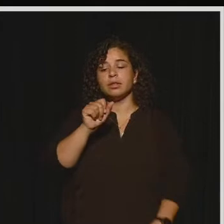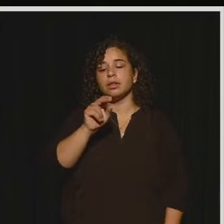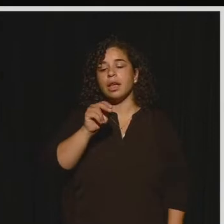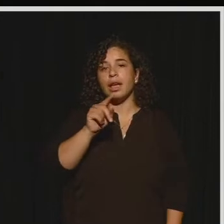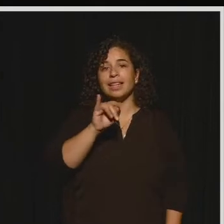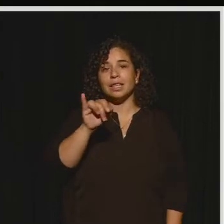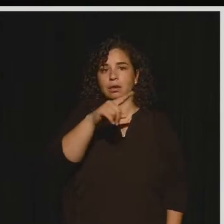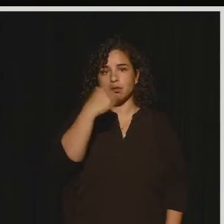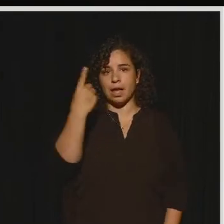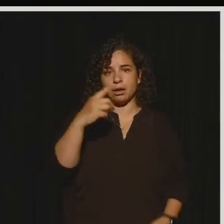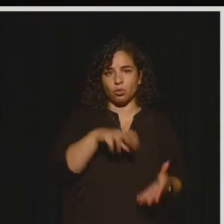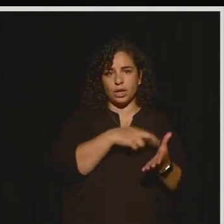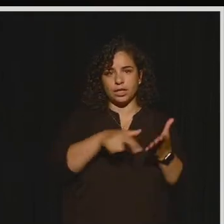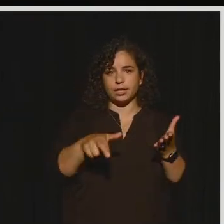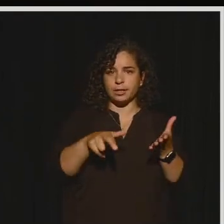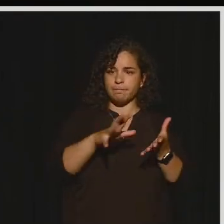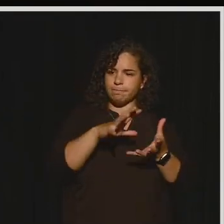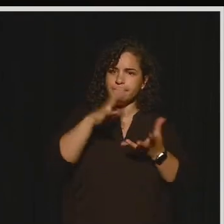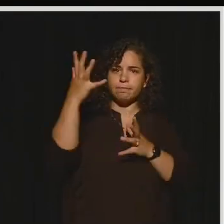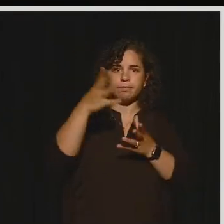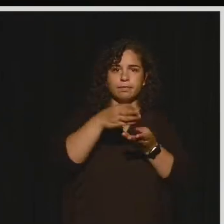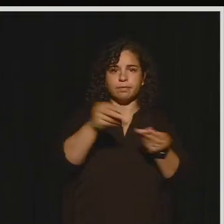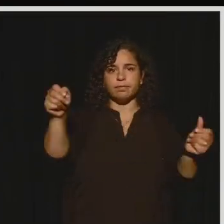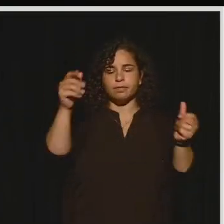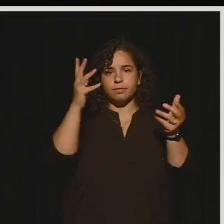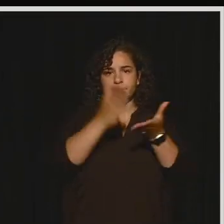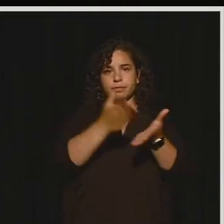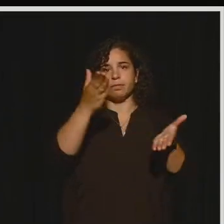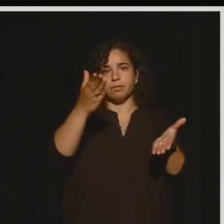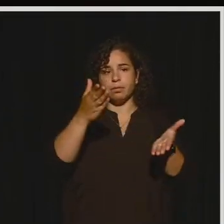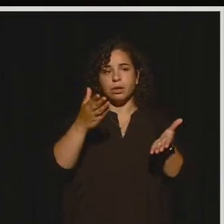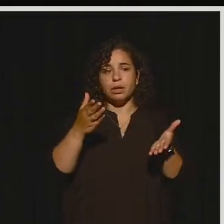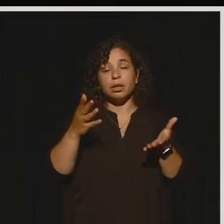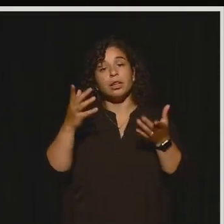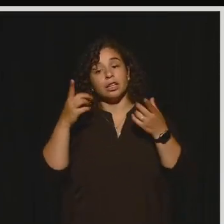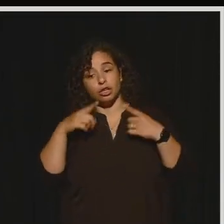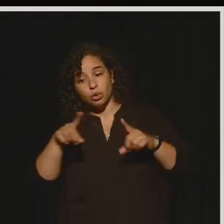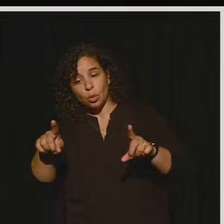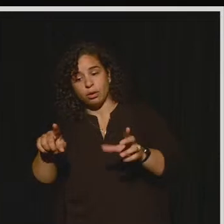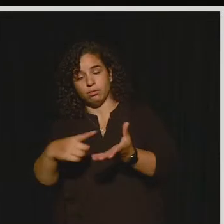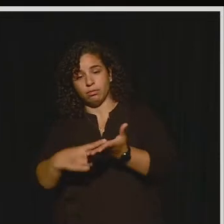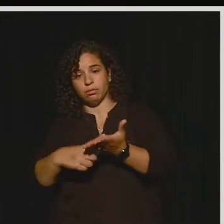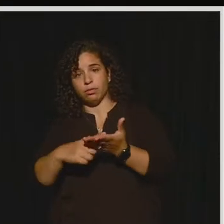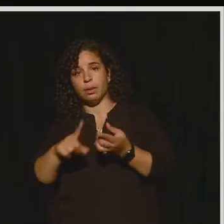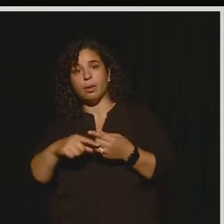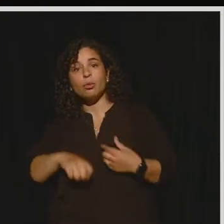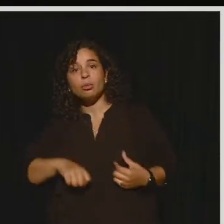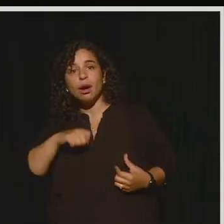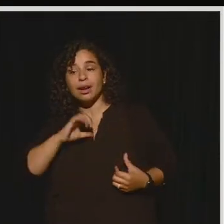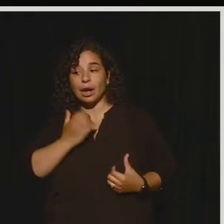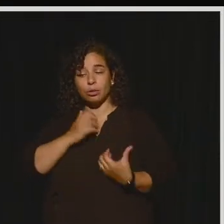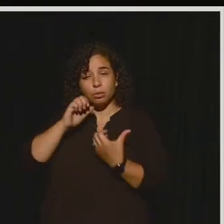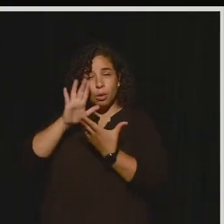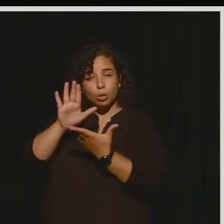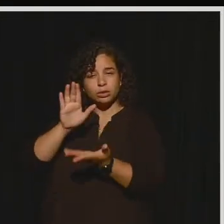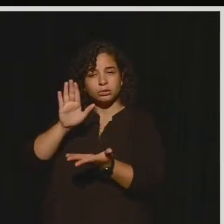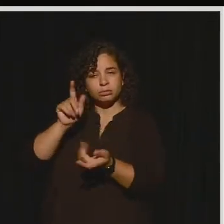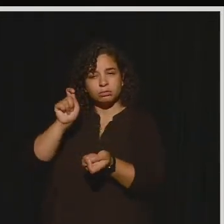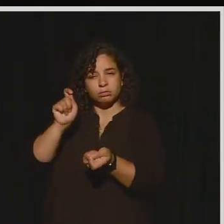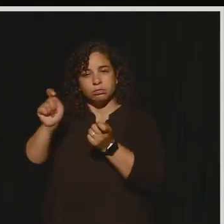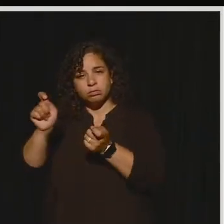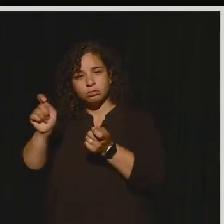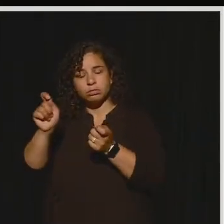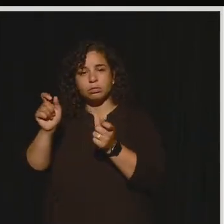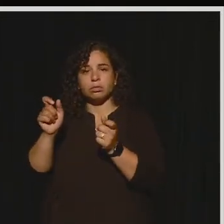in particular. While we're having a conversation around Pride, while we're doing Pride differently, we're having to